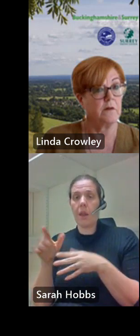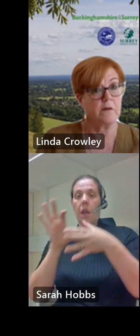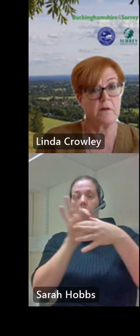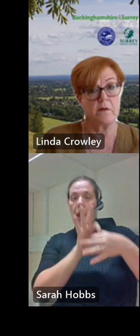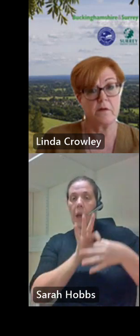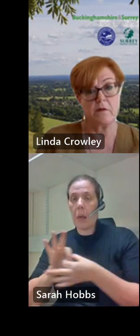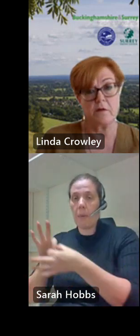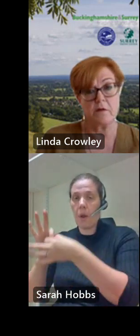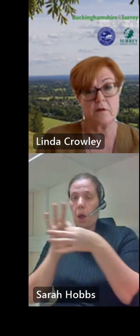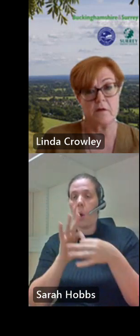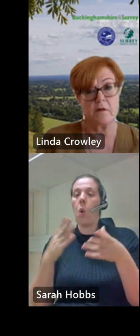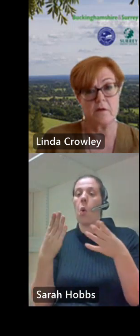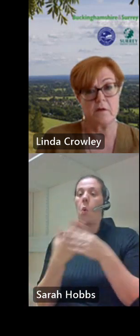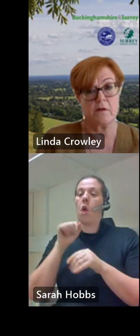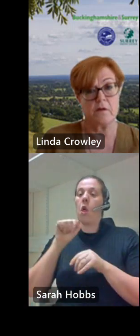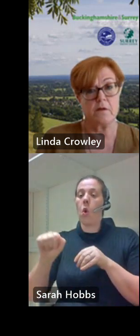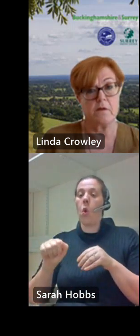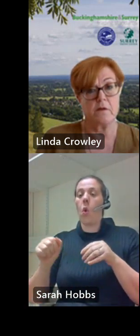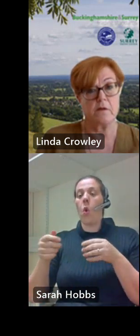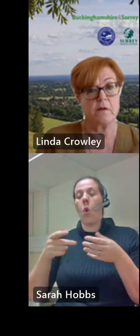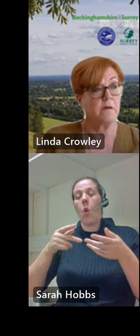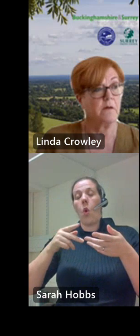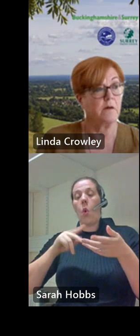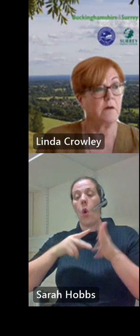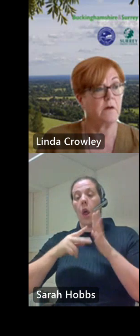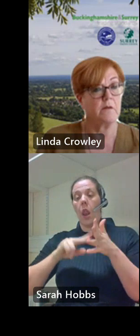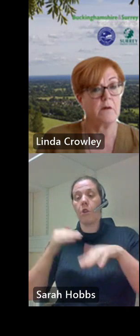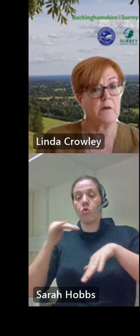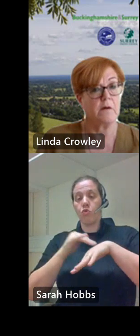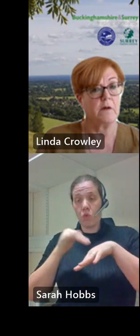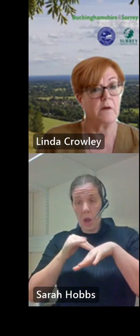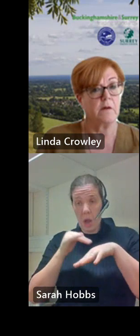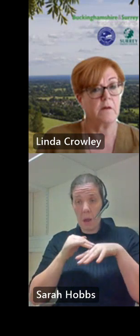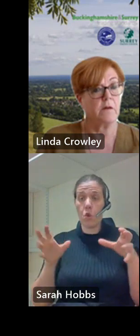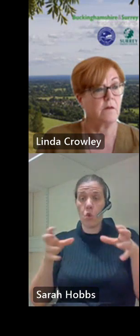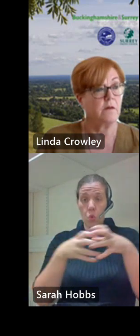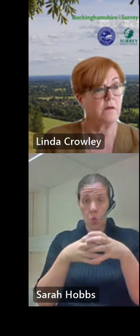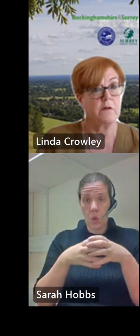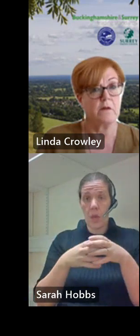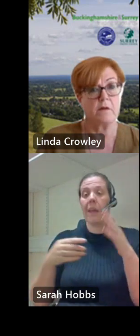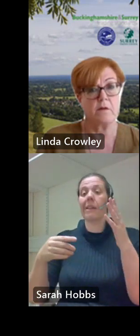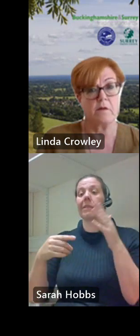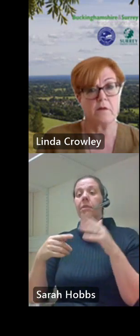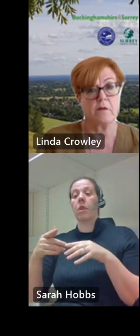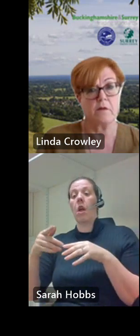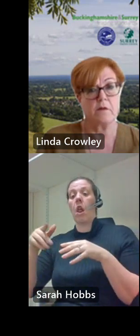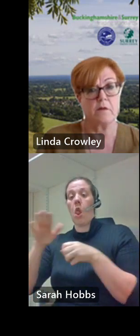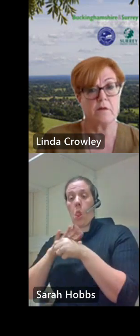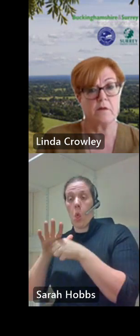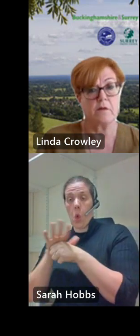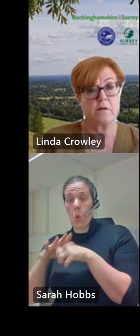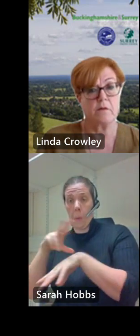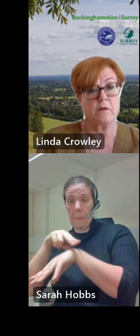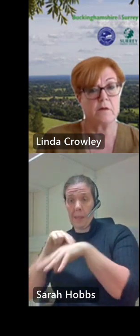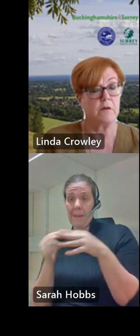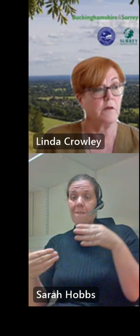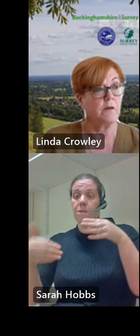collaboration with the Regional Organised Crime Unit. Thames Valley are now part of that in terms of cyber. So it doesn't mean that